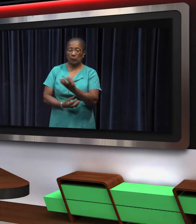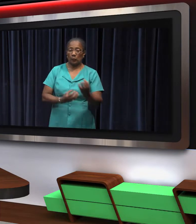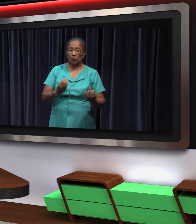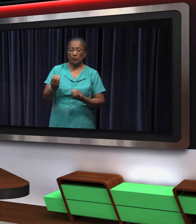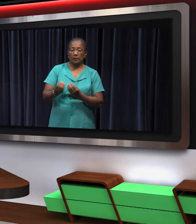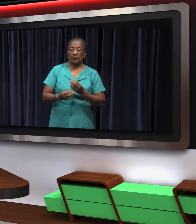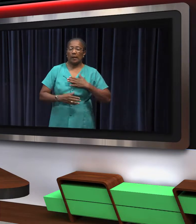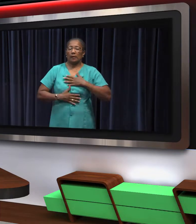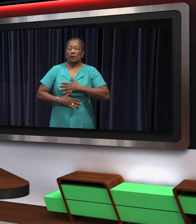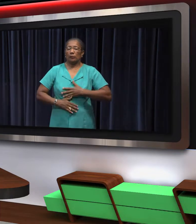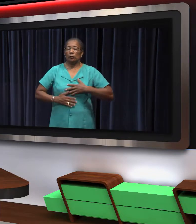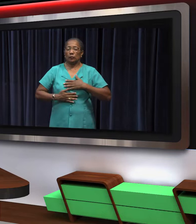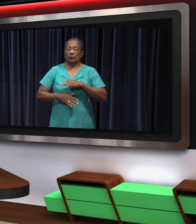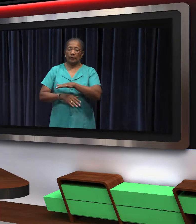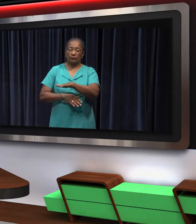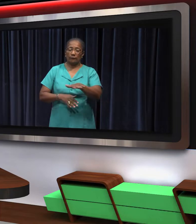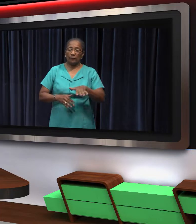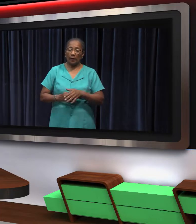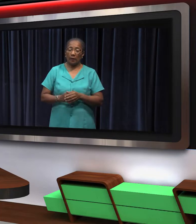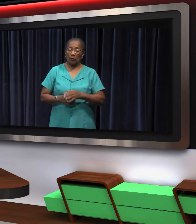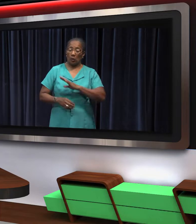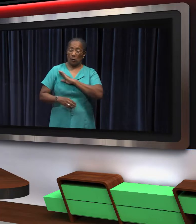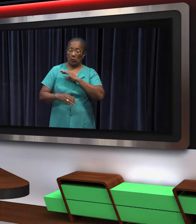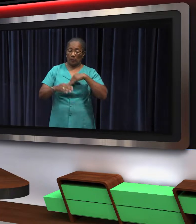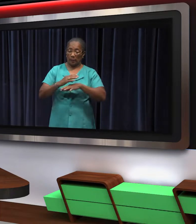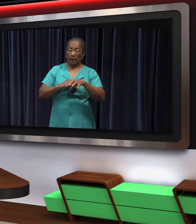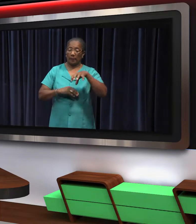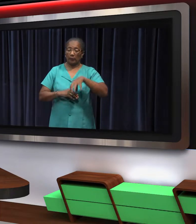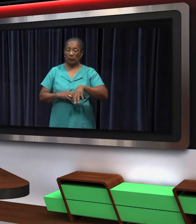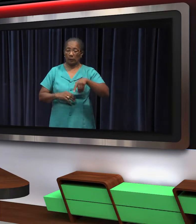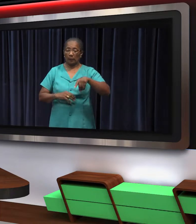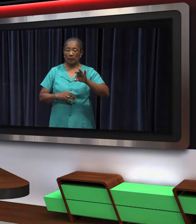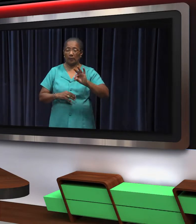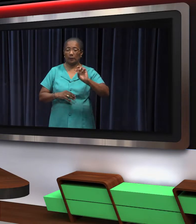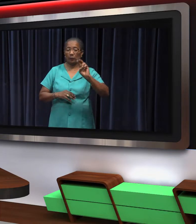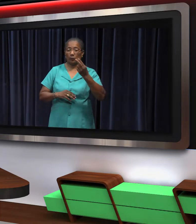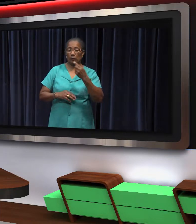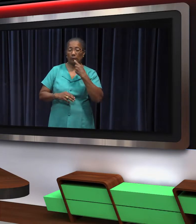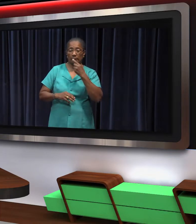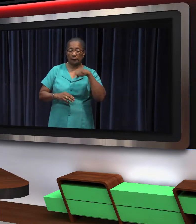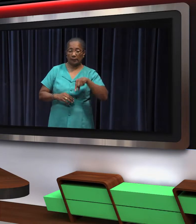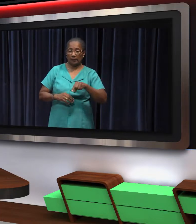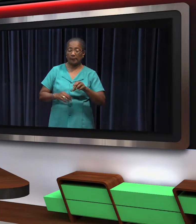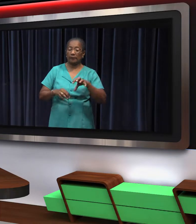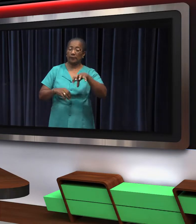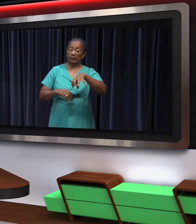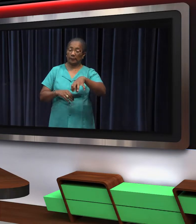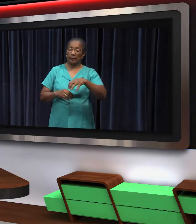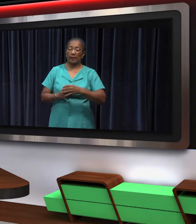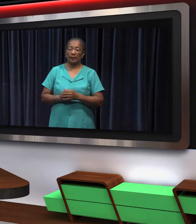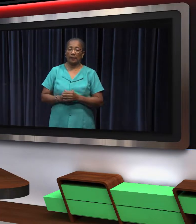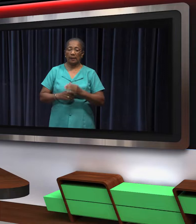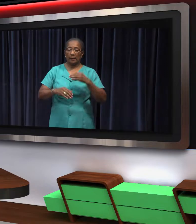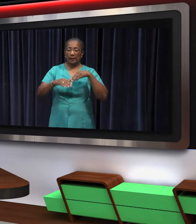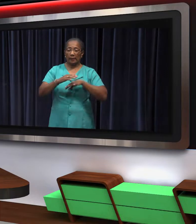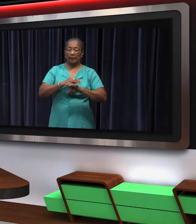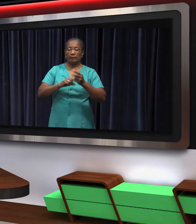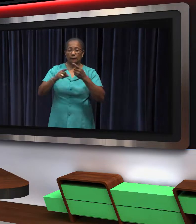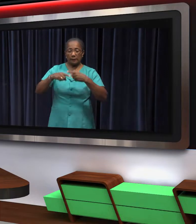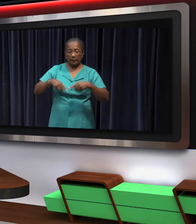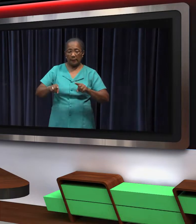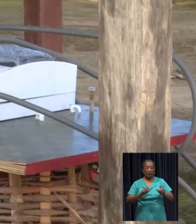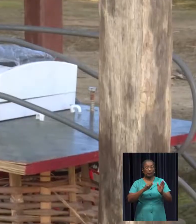and emotional level. This has also taken center stage in the village of Pelele